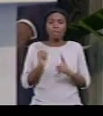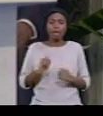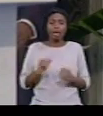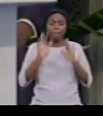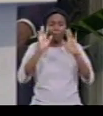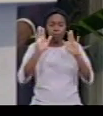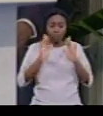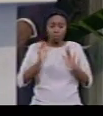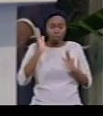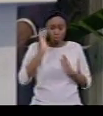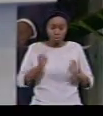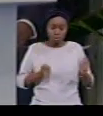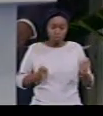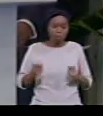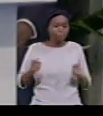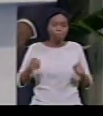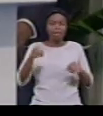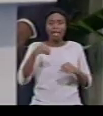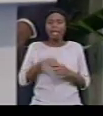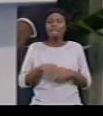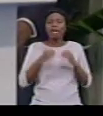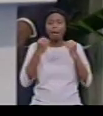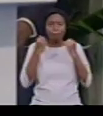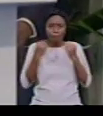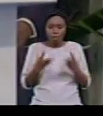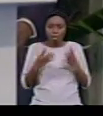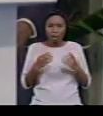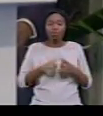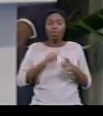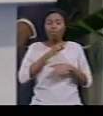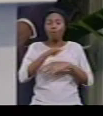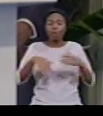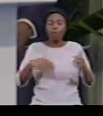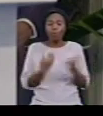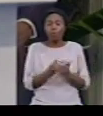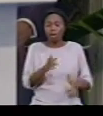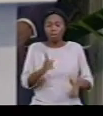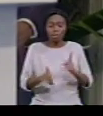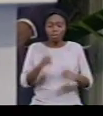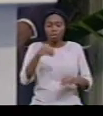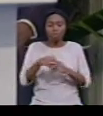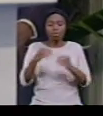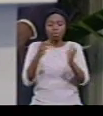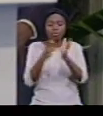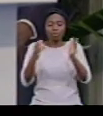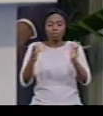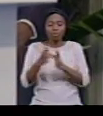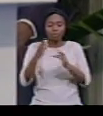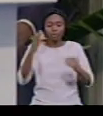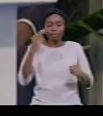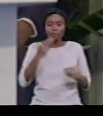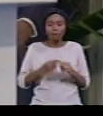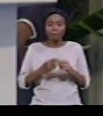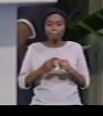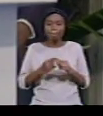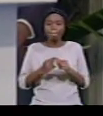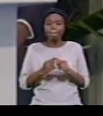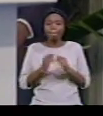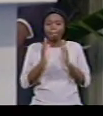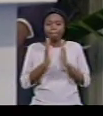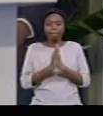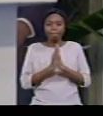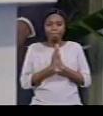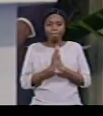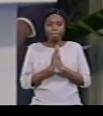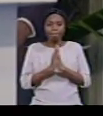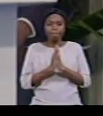rain like in abundance to all the participants here in Jesus' name. Open your mouth and call upon the name